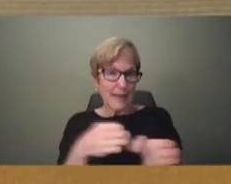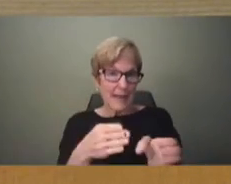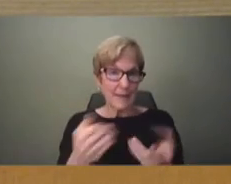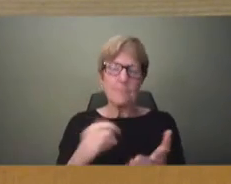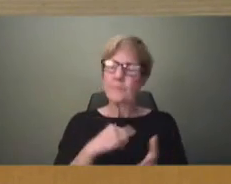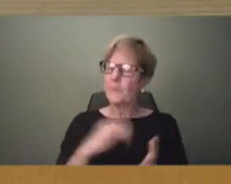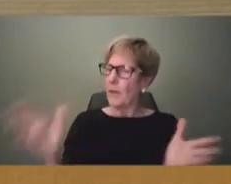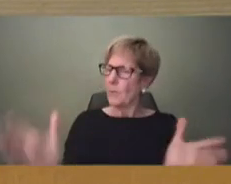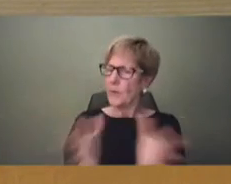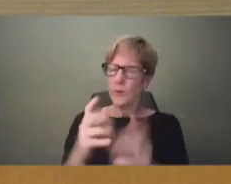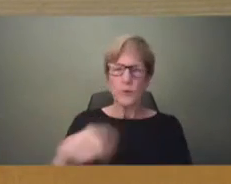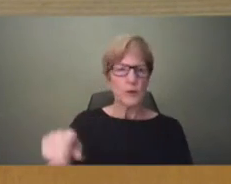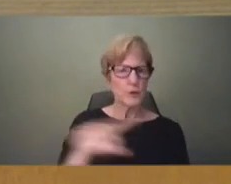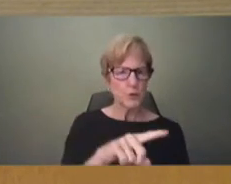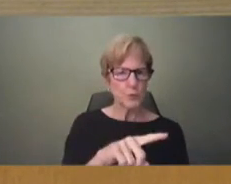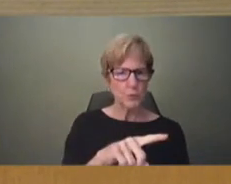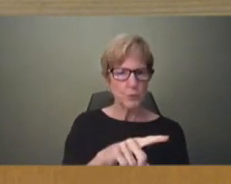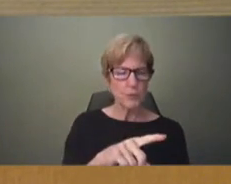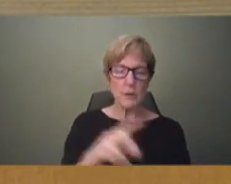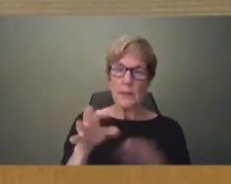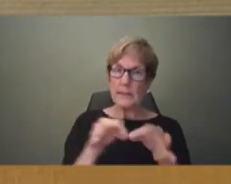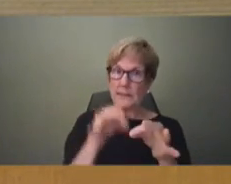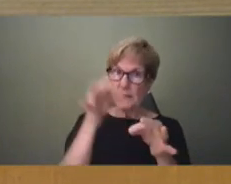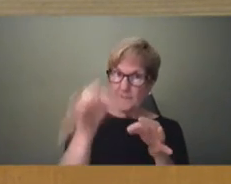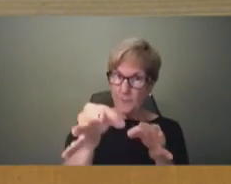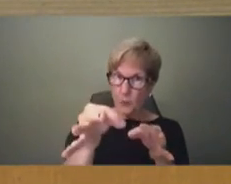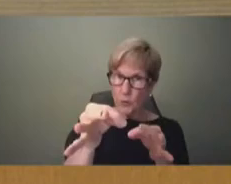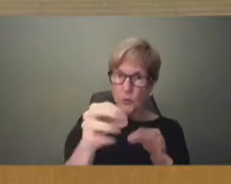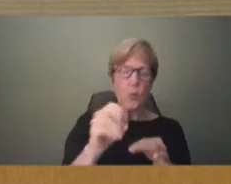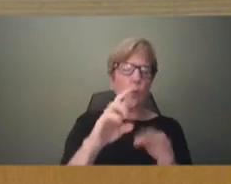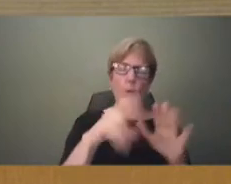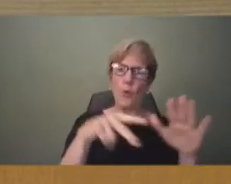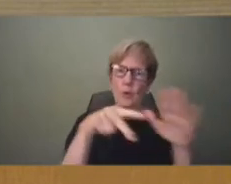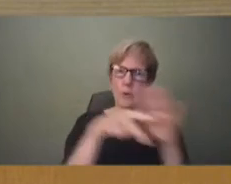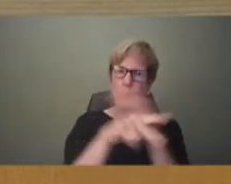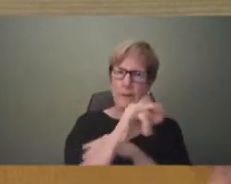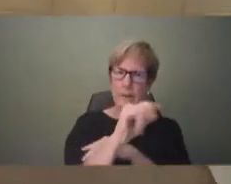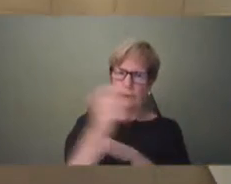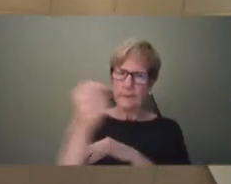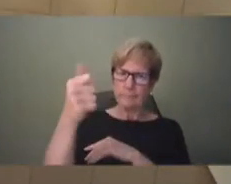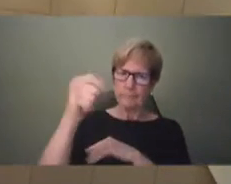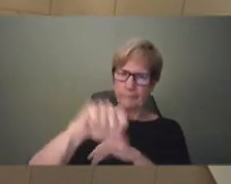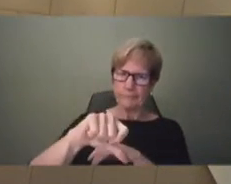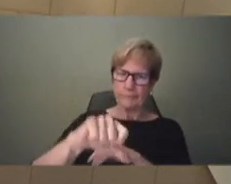to to either defer or to kill it thank